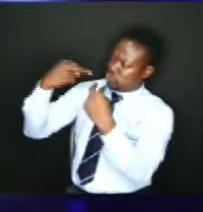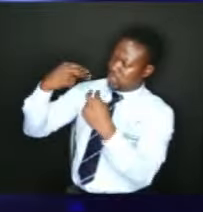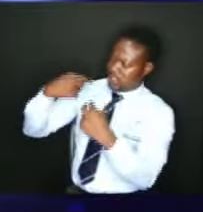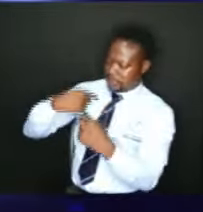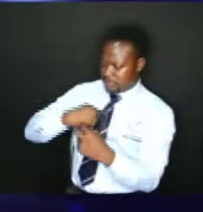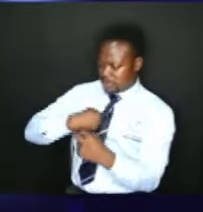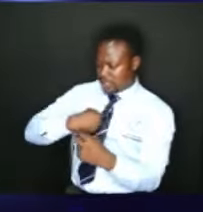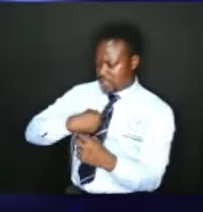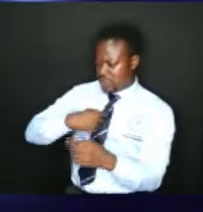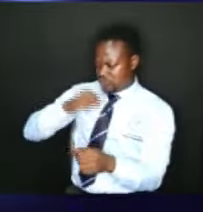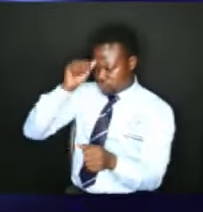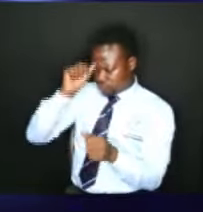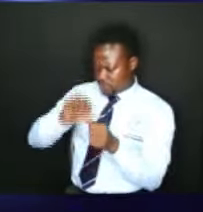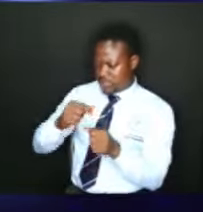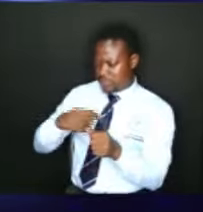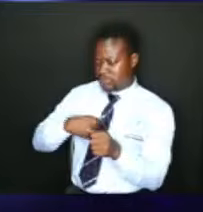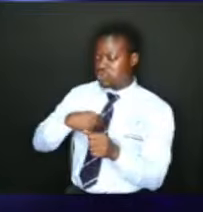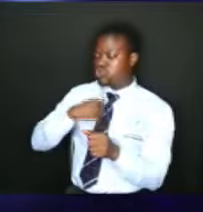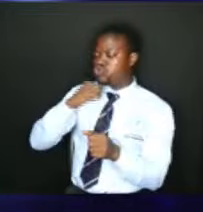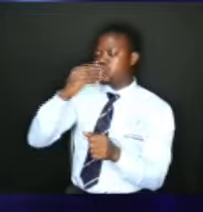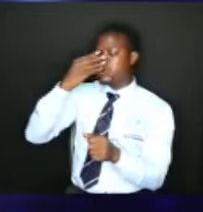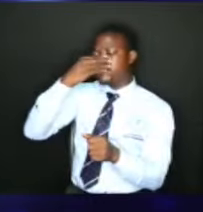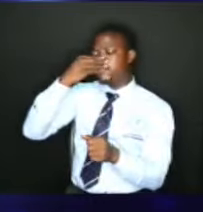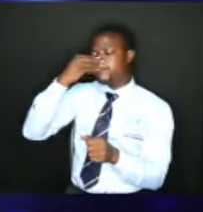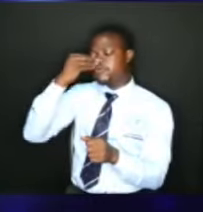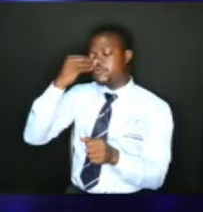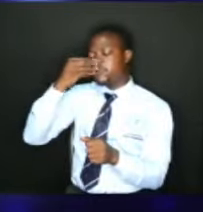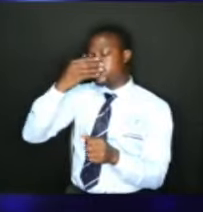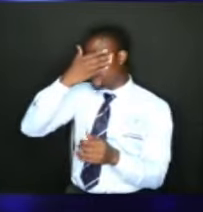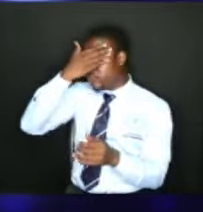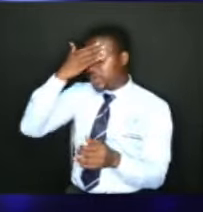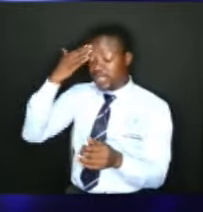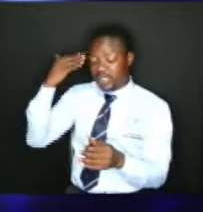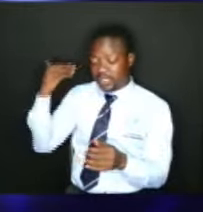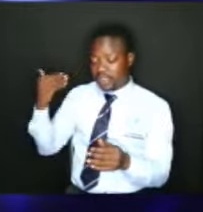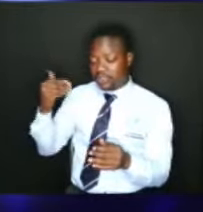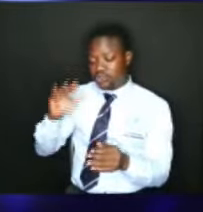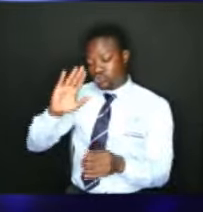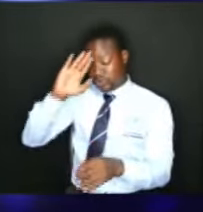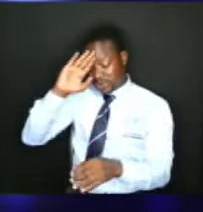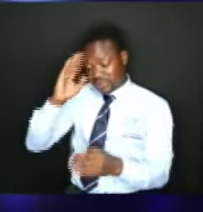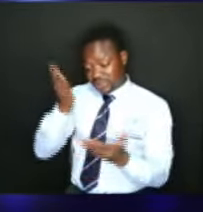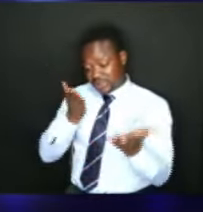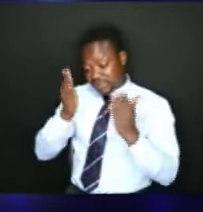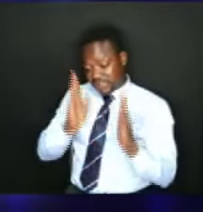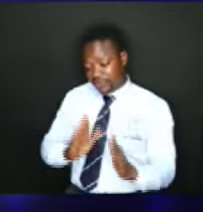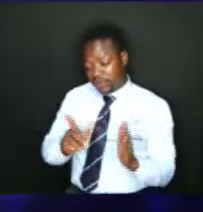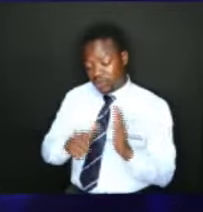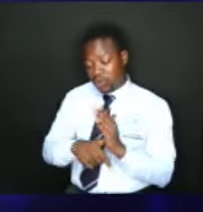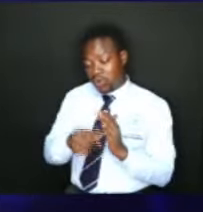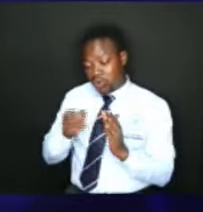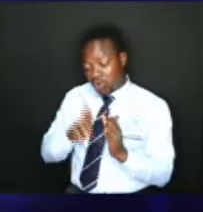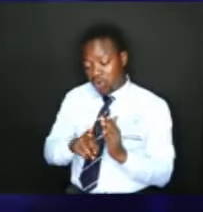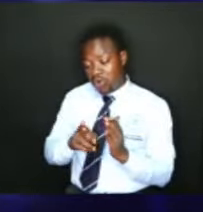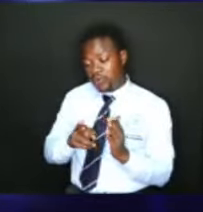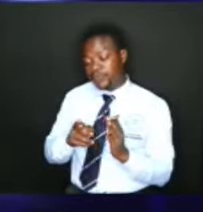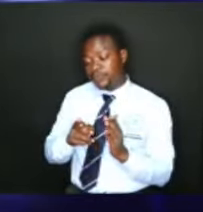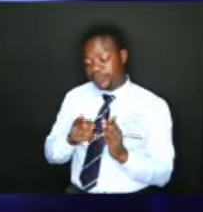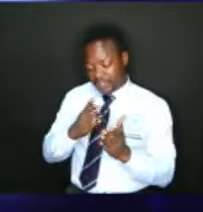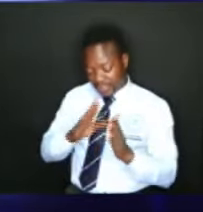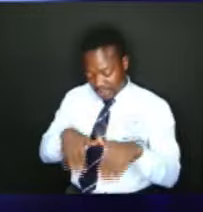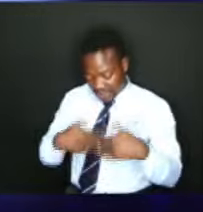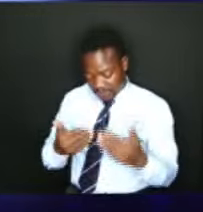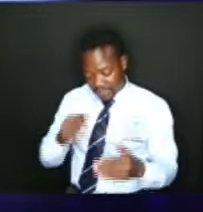and remember me, and not forget your servant, but give her a son, then I will give him to the